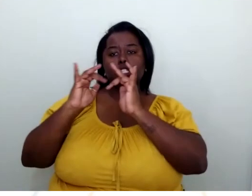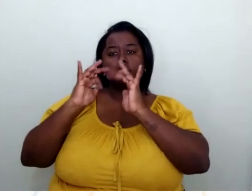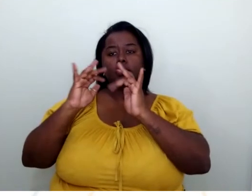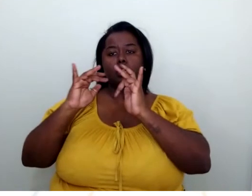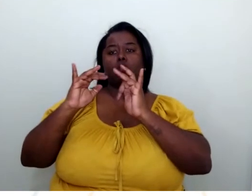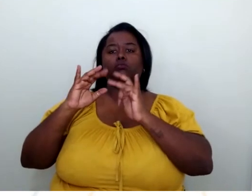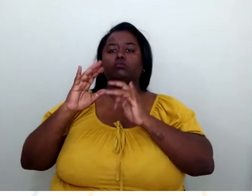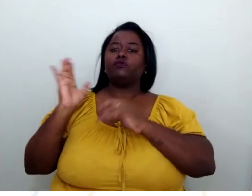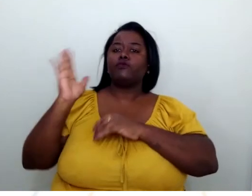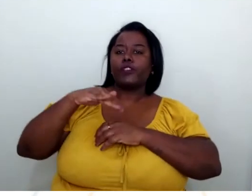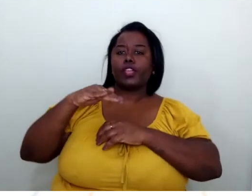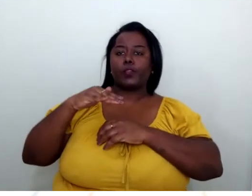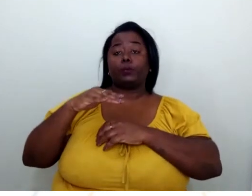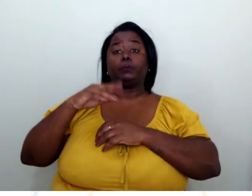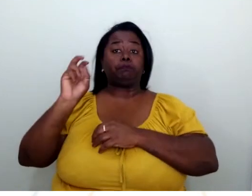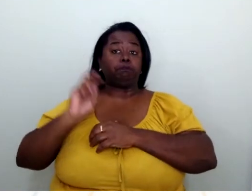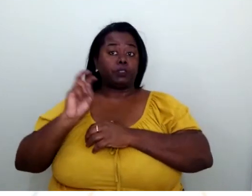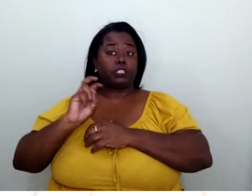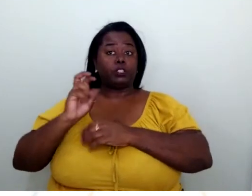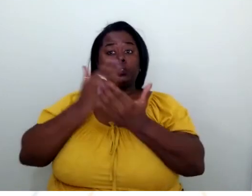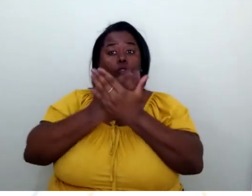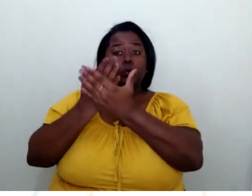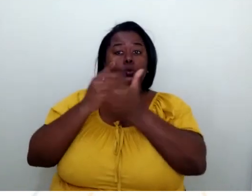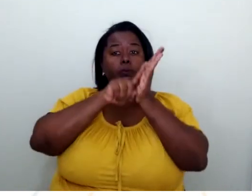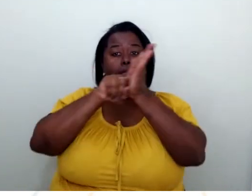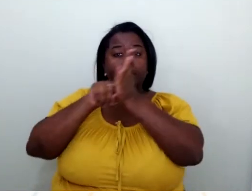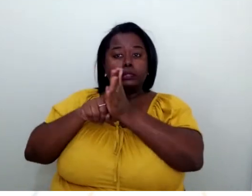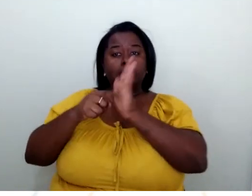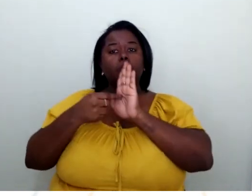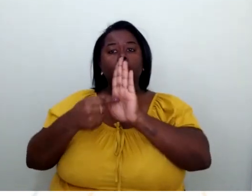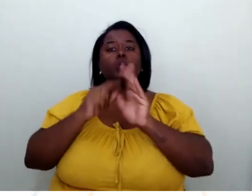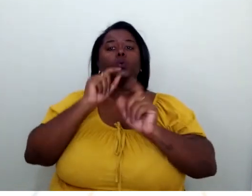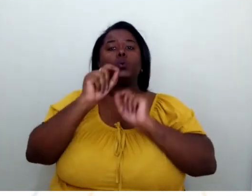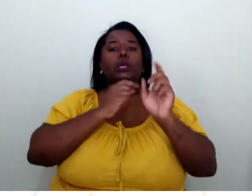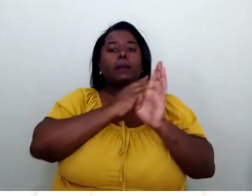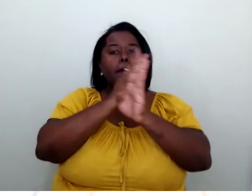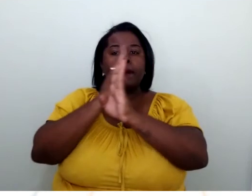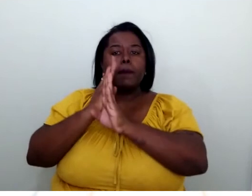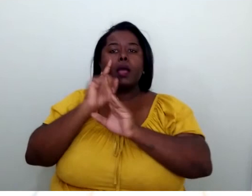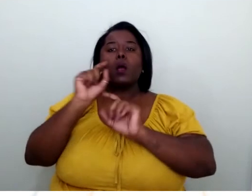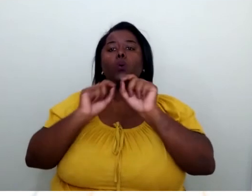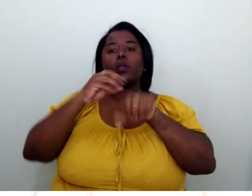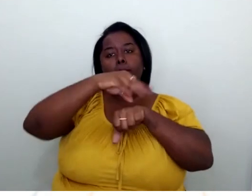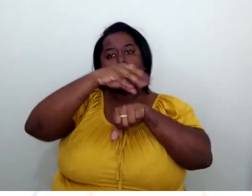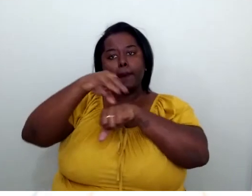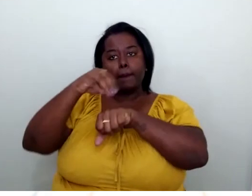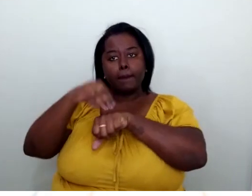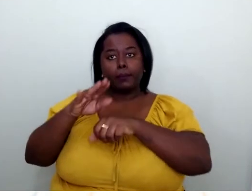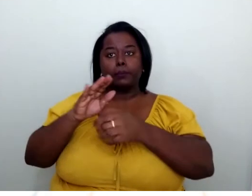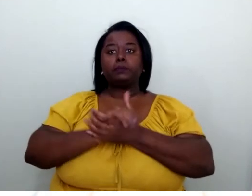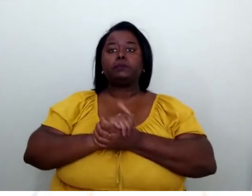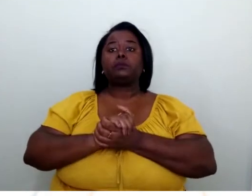like to share some thoughts with you about blended learning and shared metacognition.